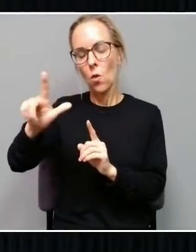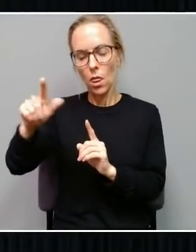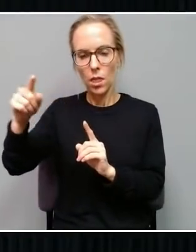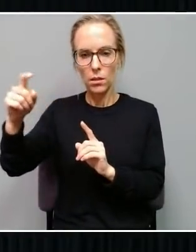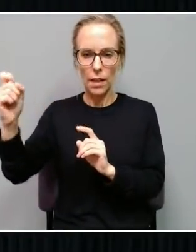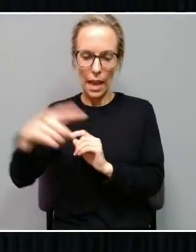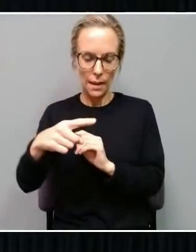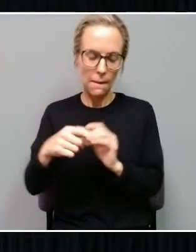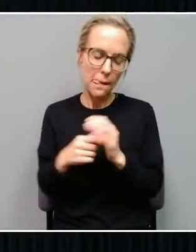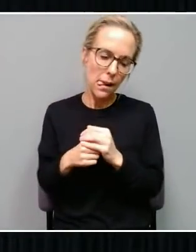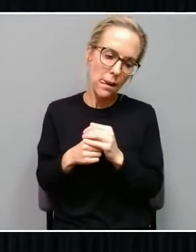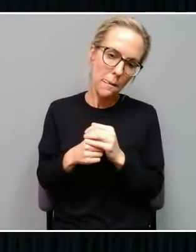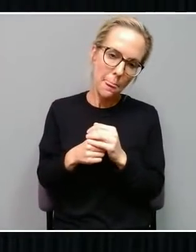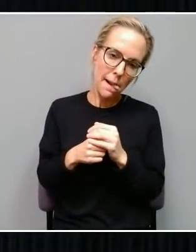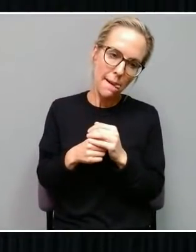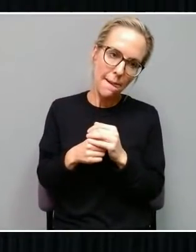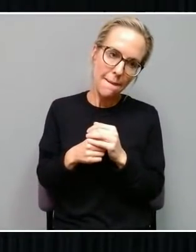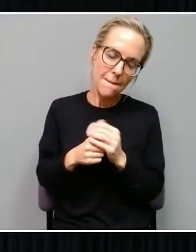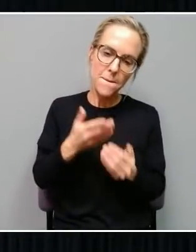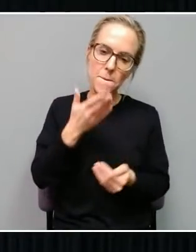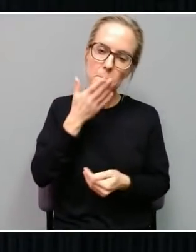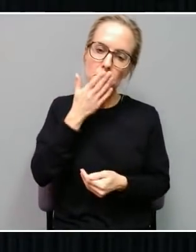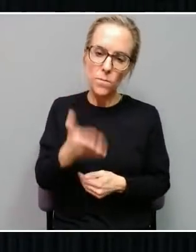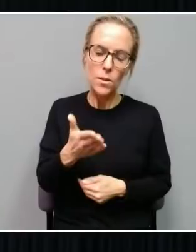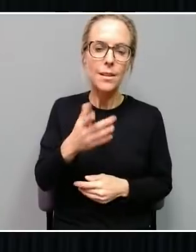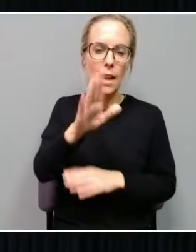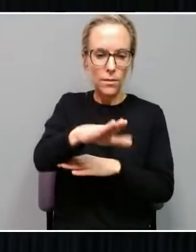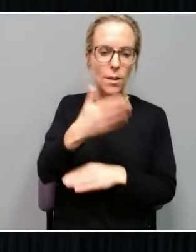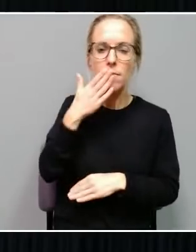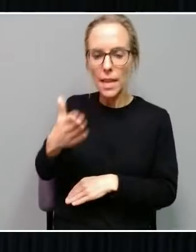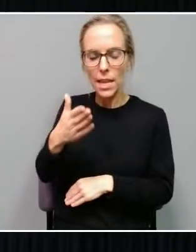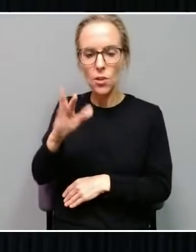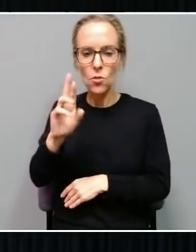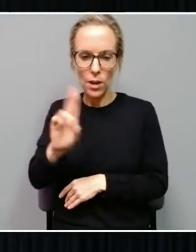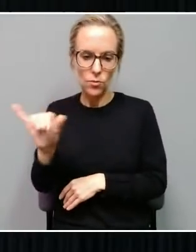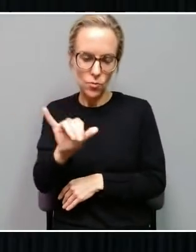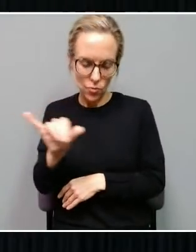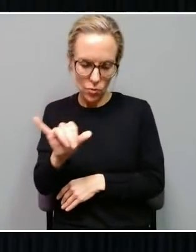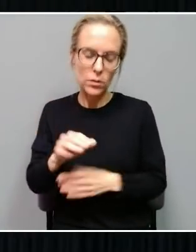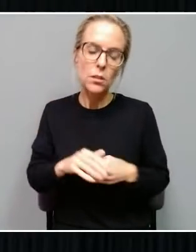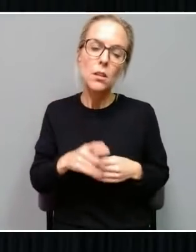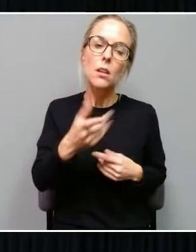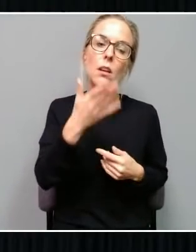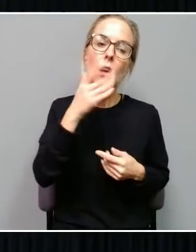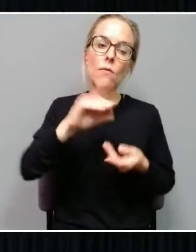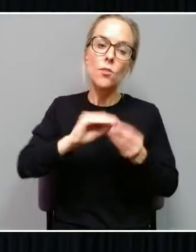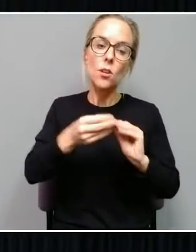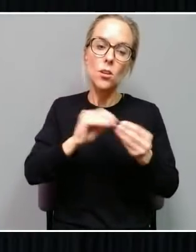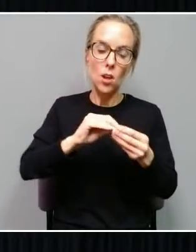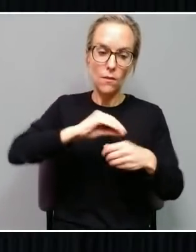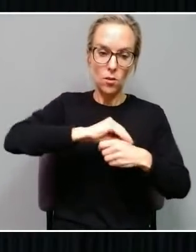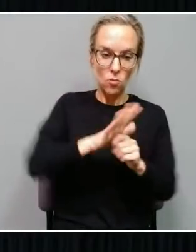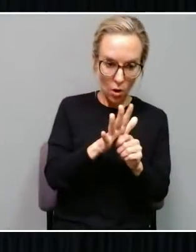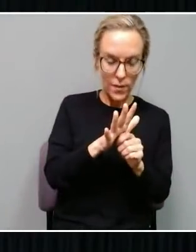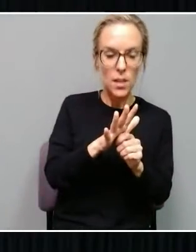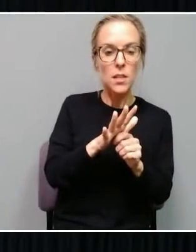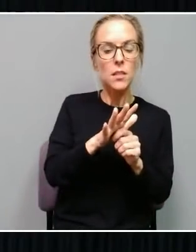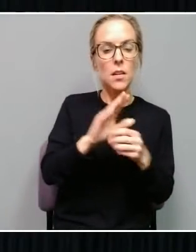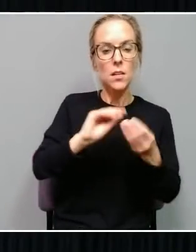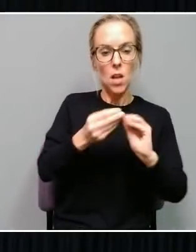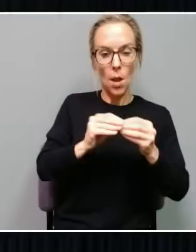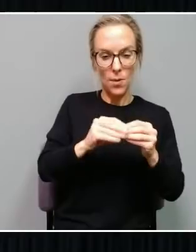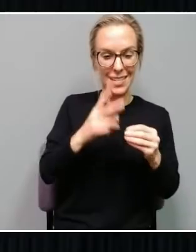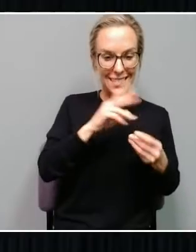Good afternoon, Governor, and thank you, Rachel, as well. Governor, with the number of COVID cases rising among children, are we also seeing